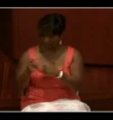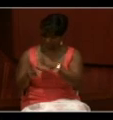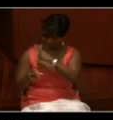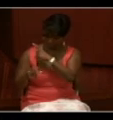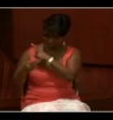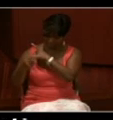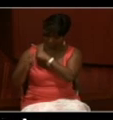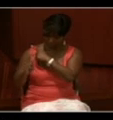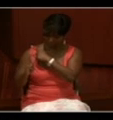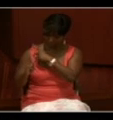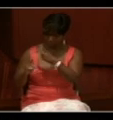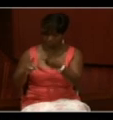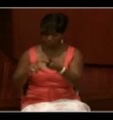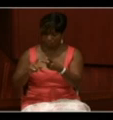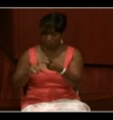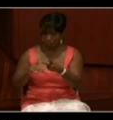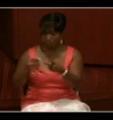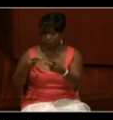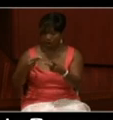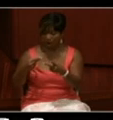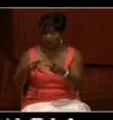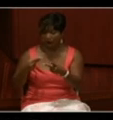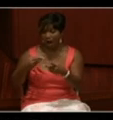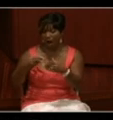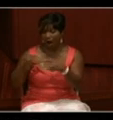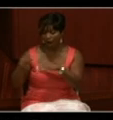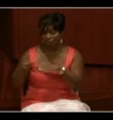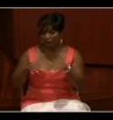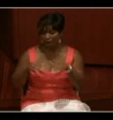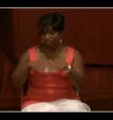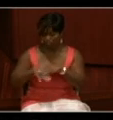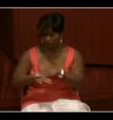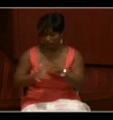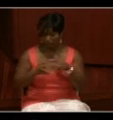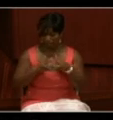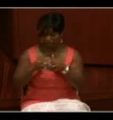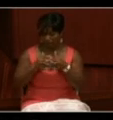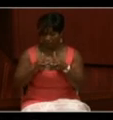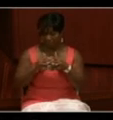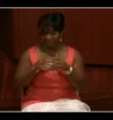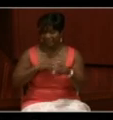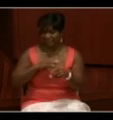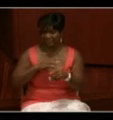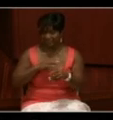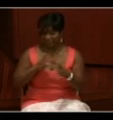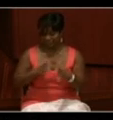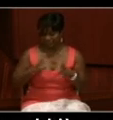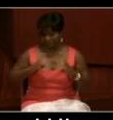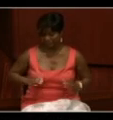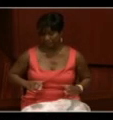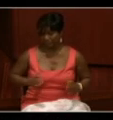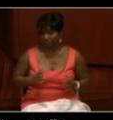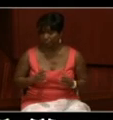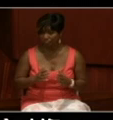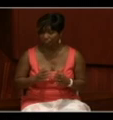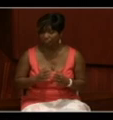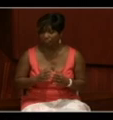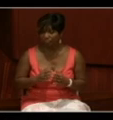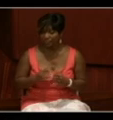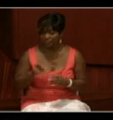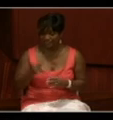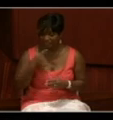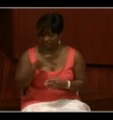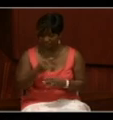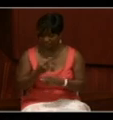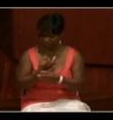holding, or he was a Hawaiian-born American citizen. And Dr. Sun Yat-sen made this claim in order to freely